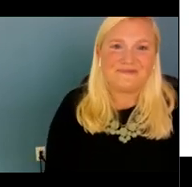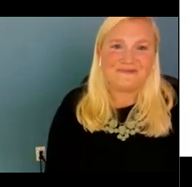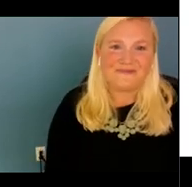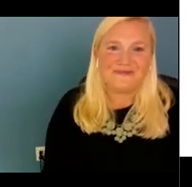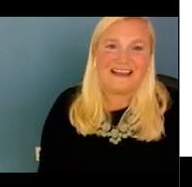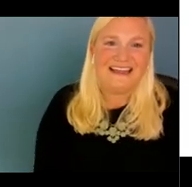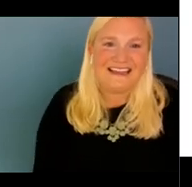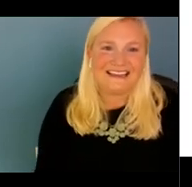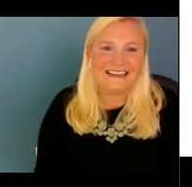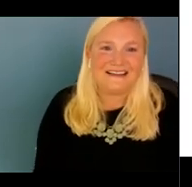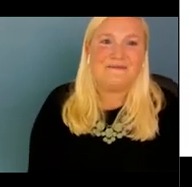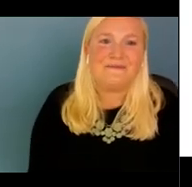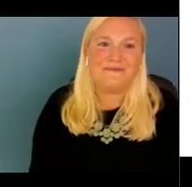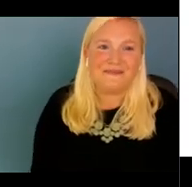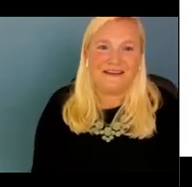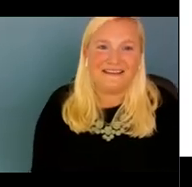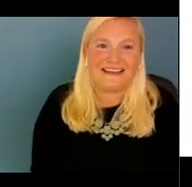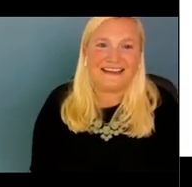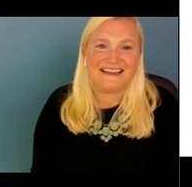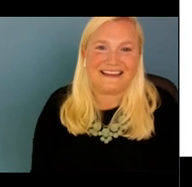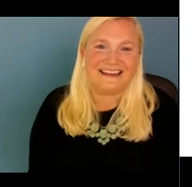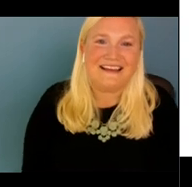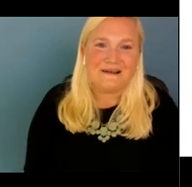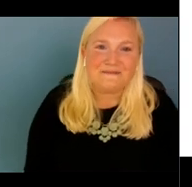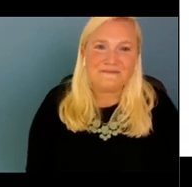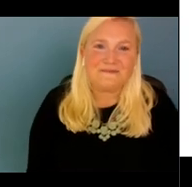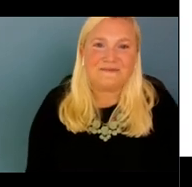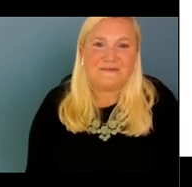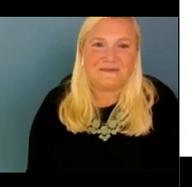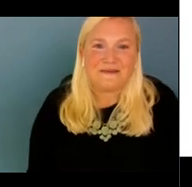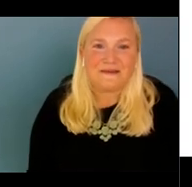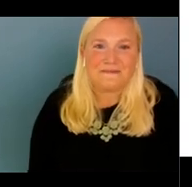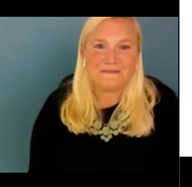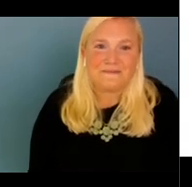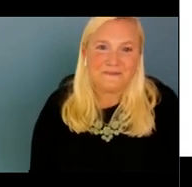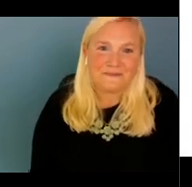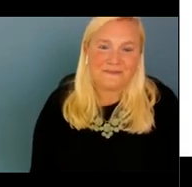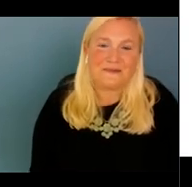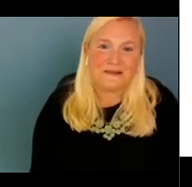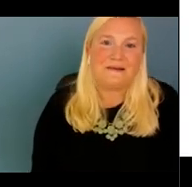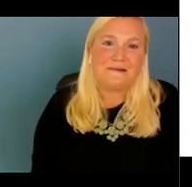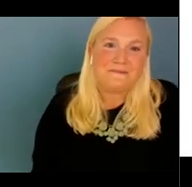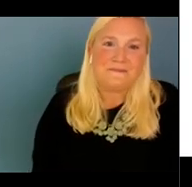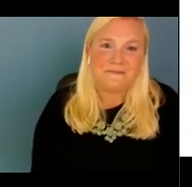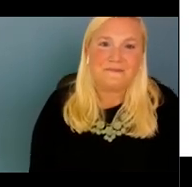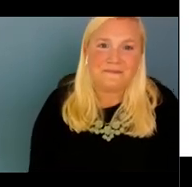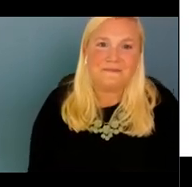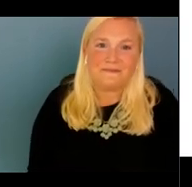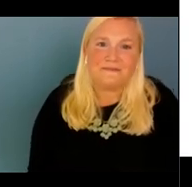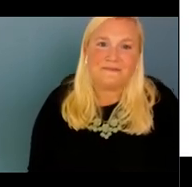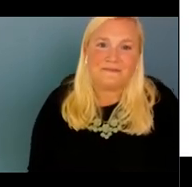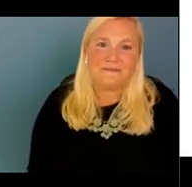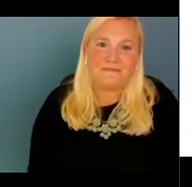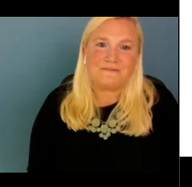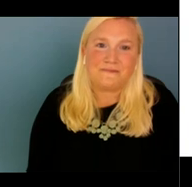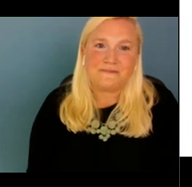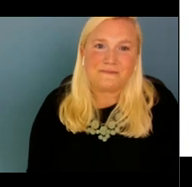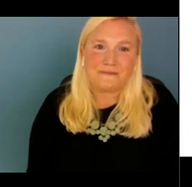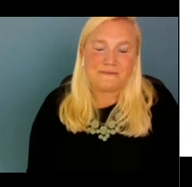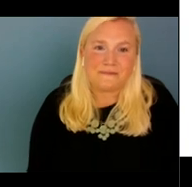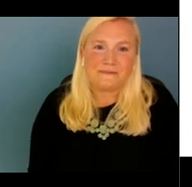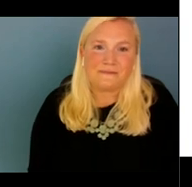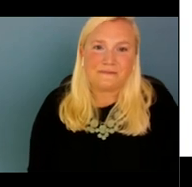Absolutely. Anything to add, Scott? Well, just one thing. Yeah, absolutely what Martha said, but just one thing.